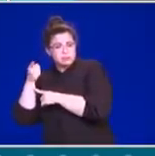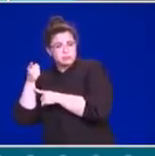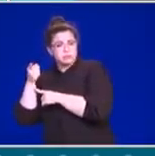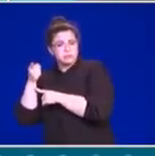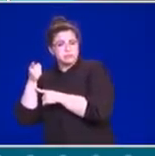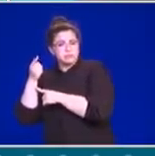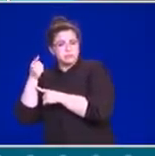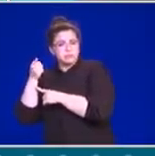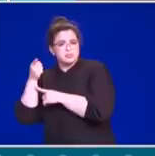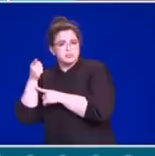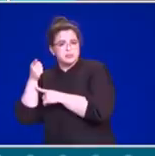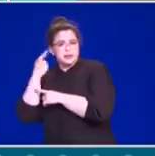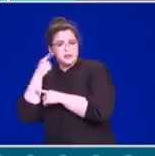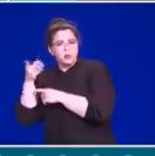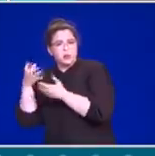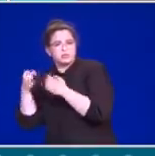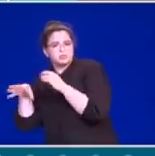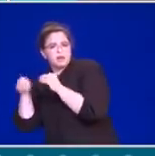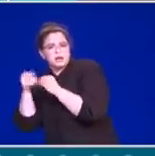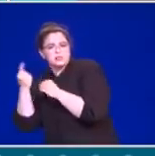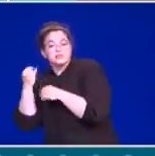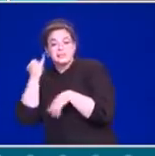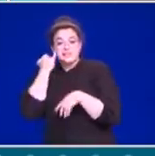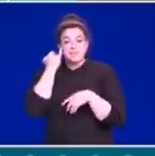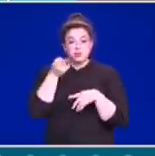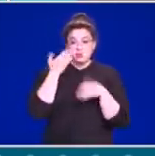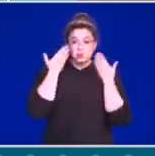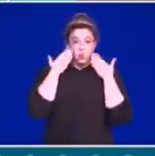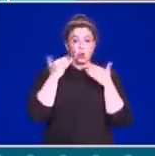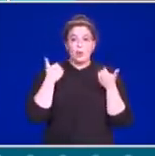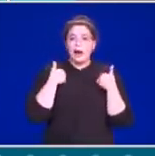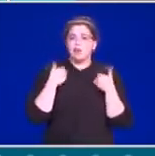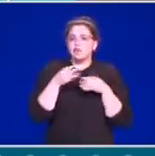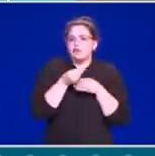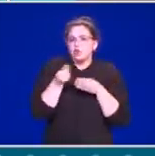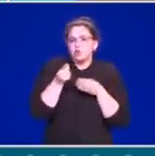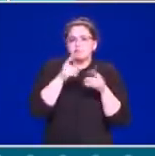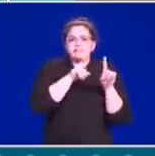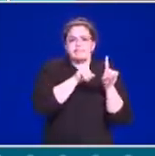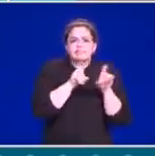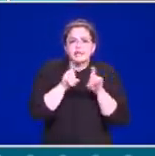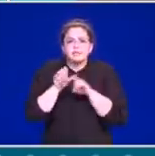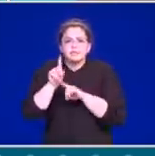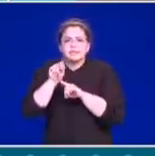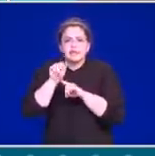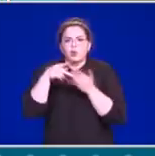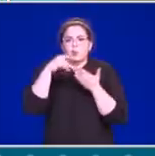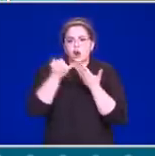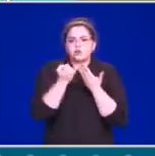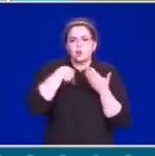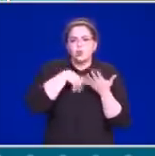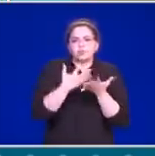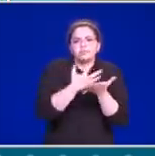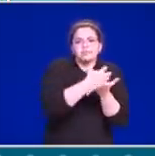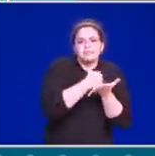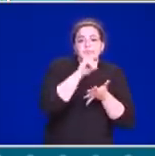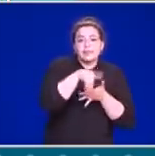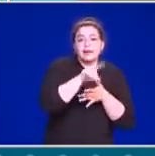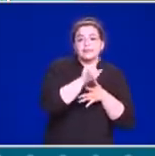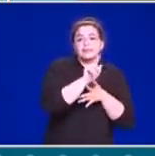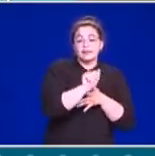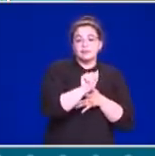have something to say, because we have, if you don't know, a couple of experimental data products that are out there that are collecting some of these